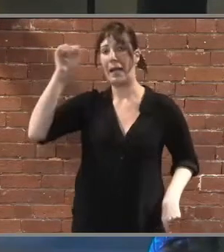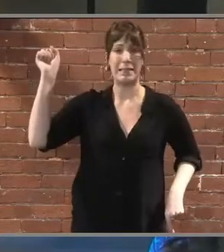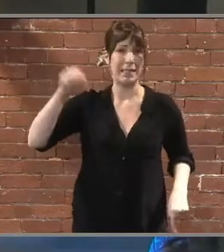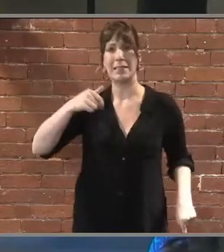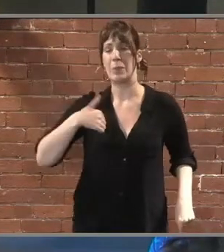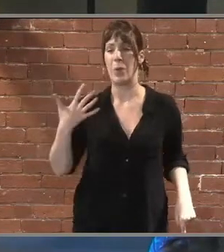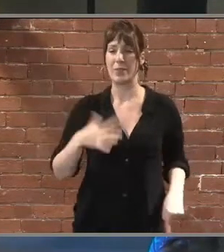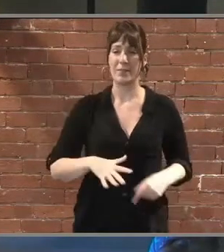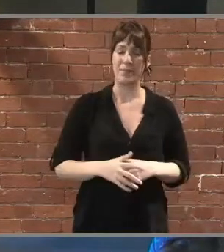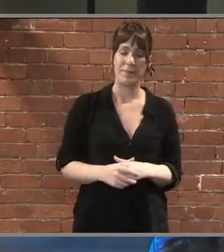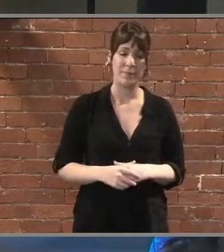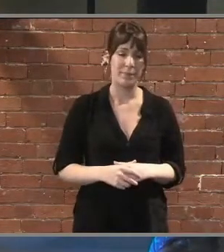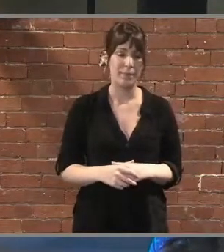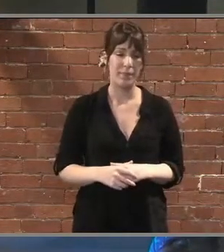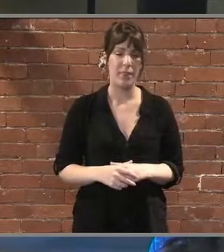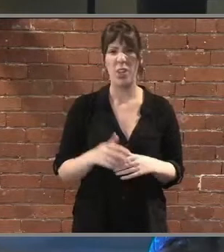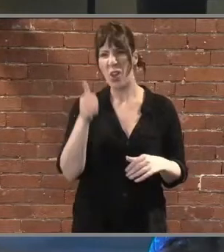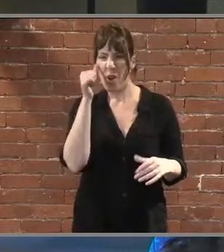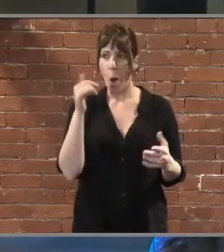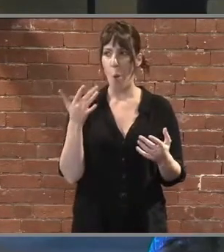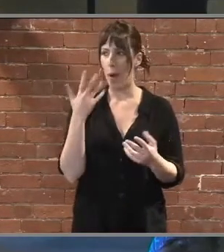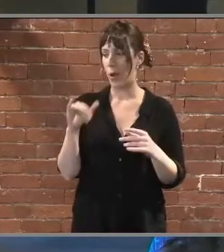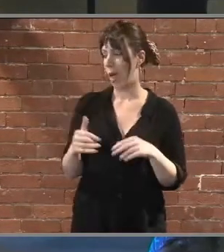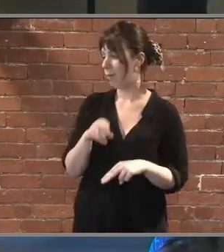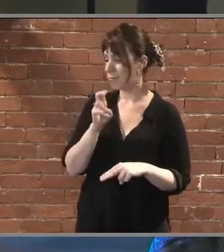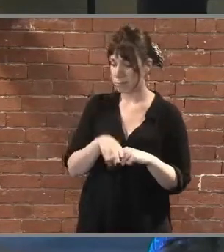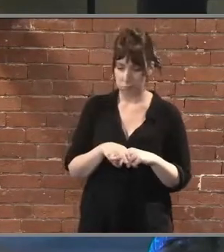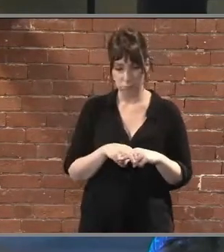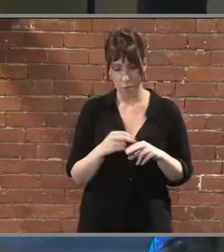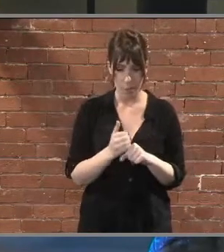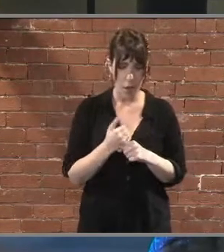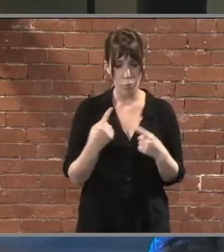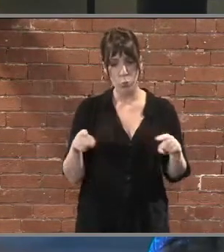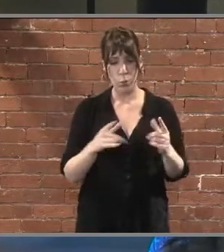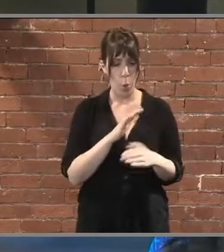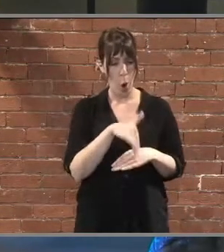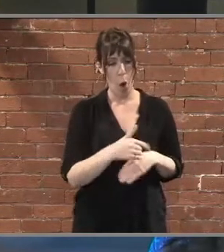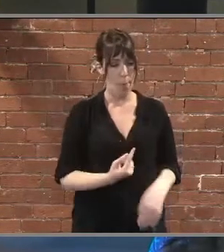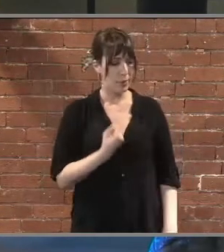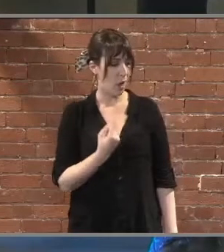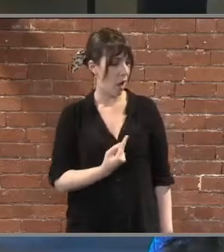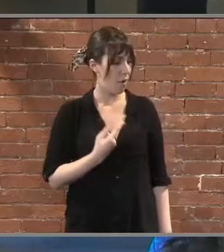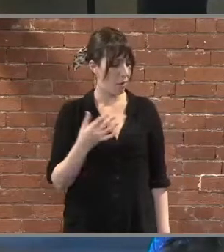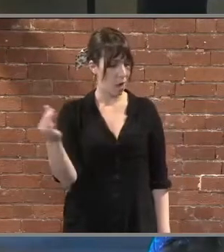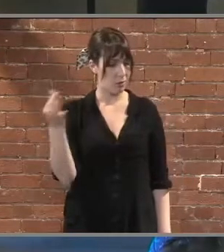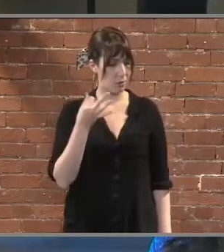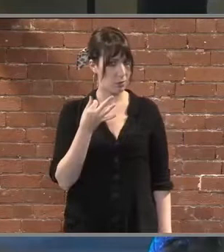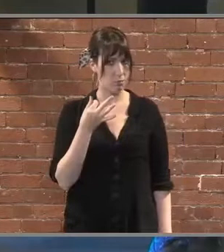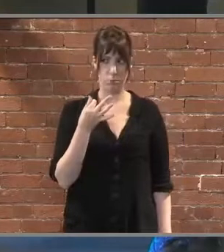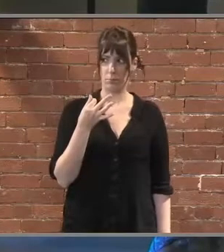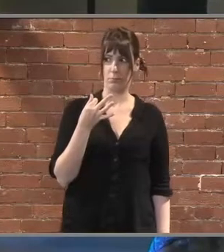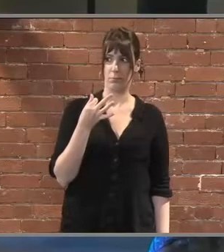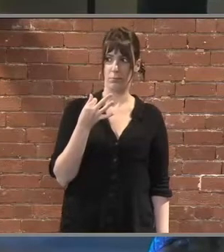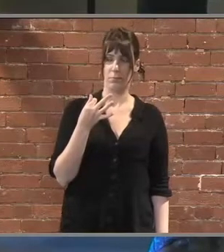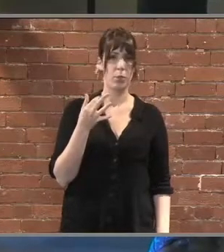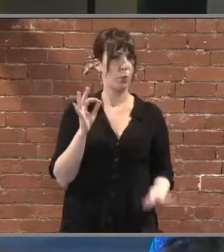like, you know, when you're just sitting around making music at home, it was kind of like a